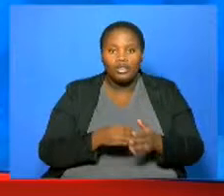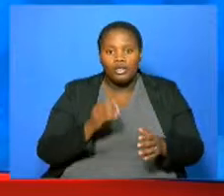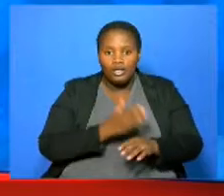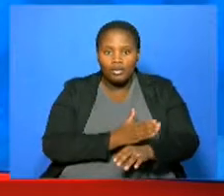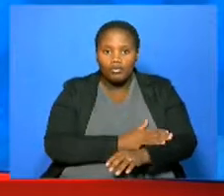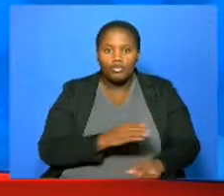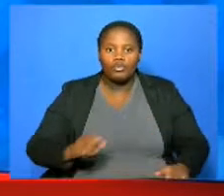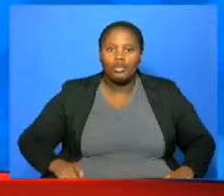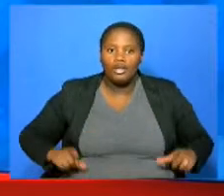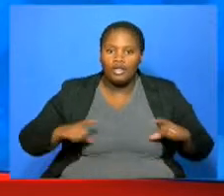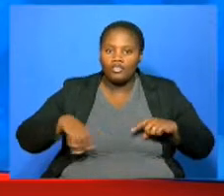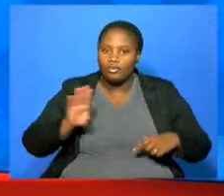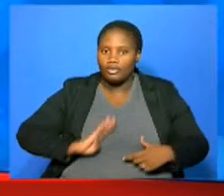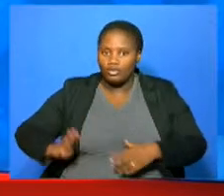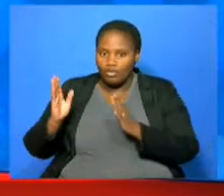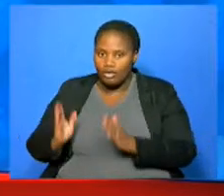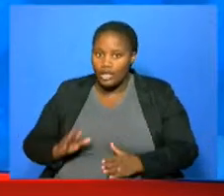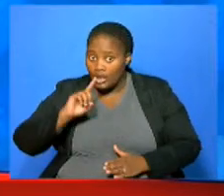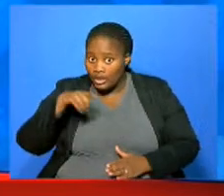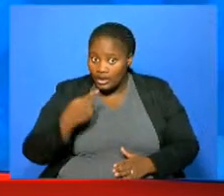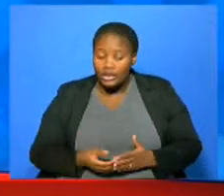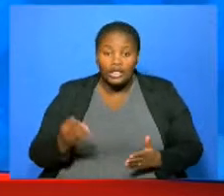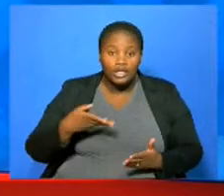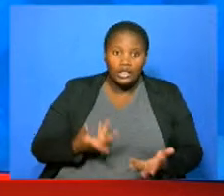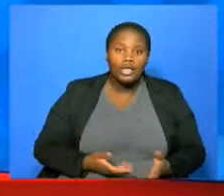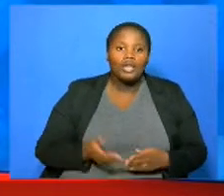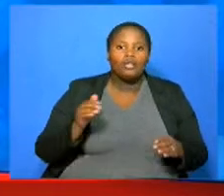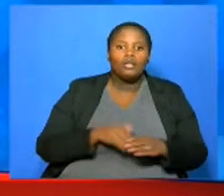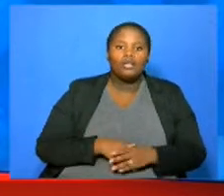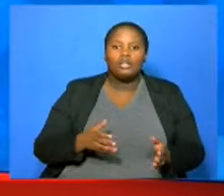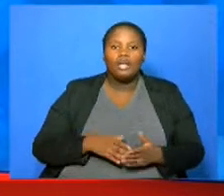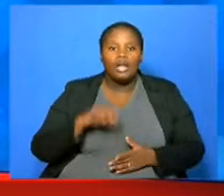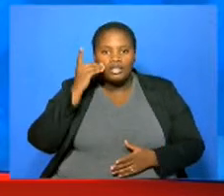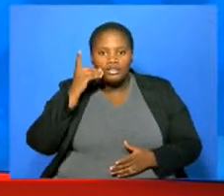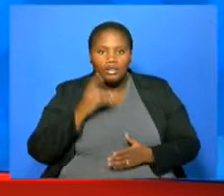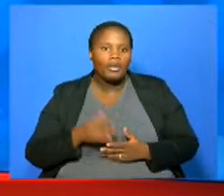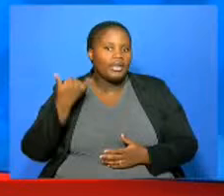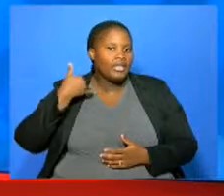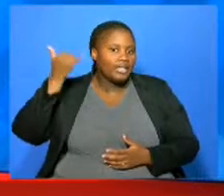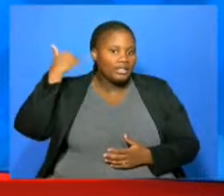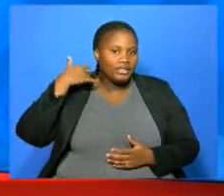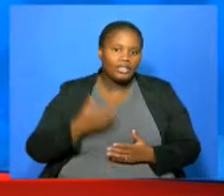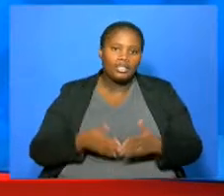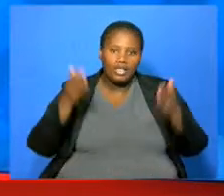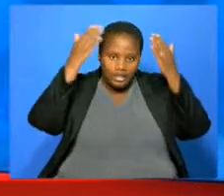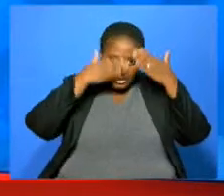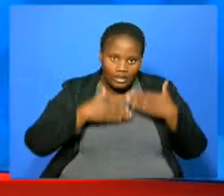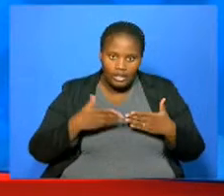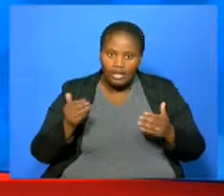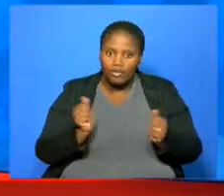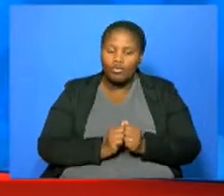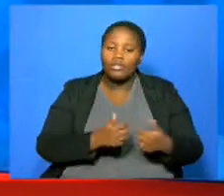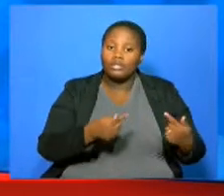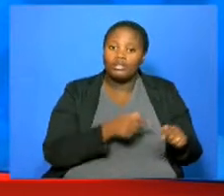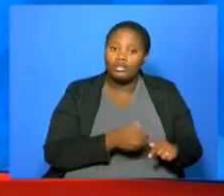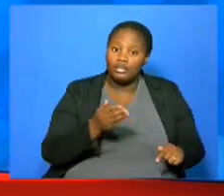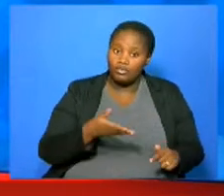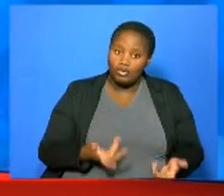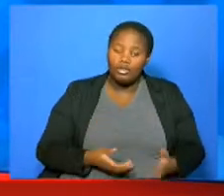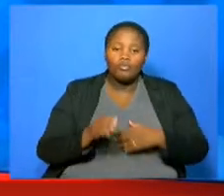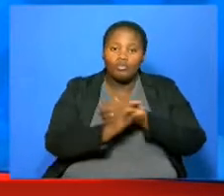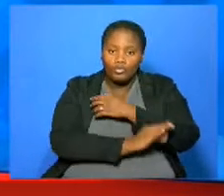Botswana. President Masisi made these remarks at a state dinner last night for Botswana envoys and foreign